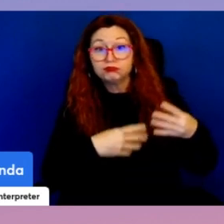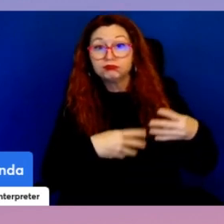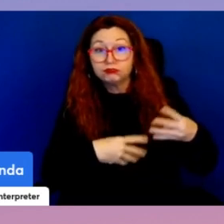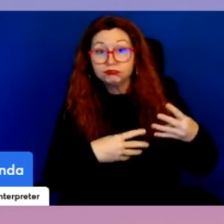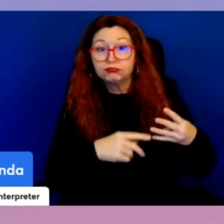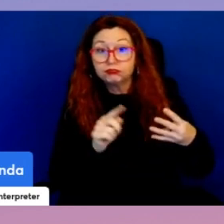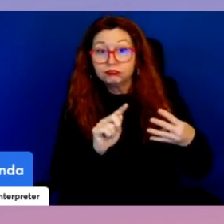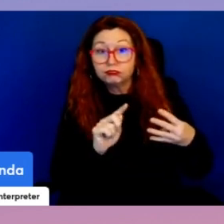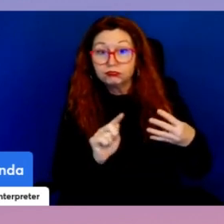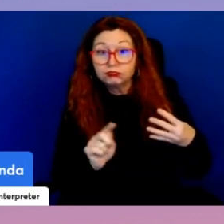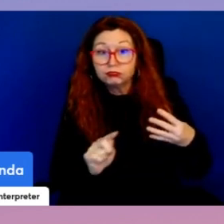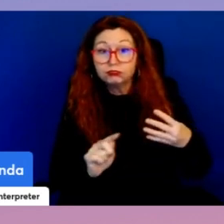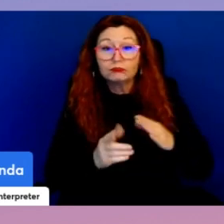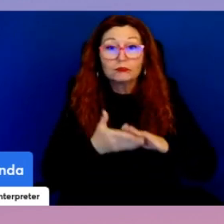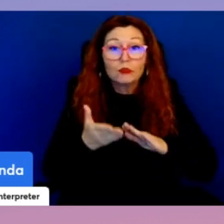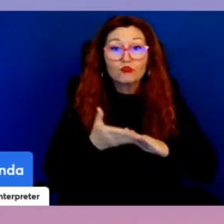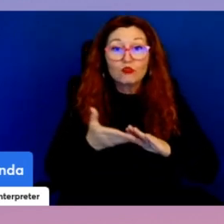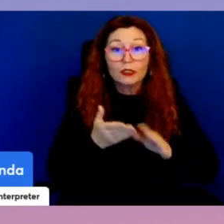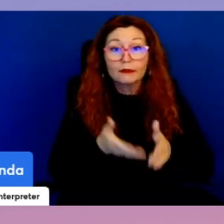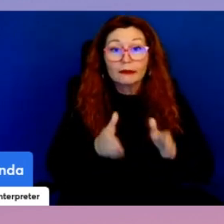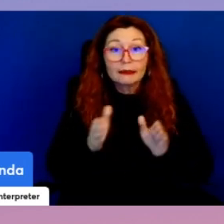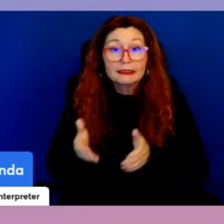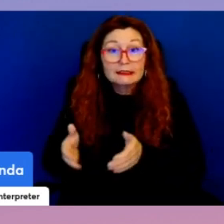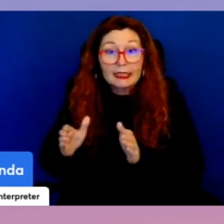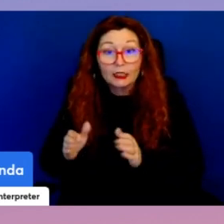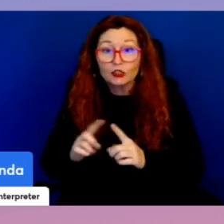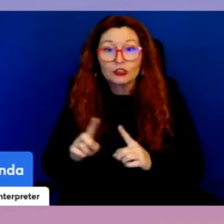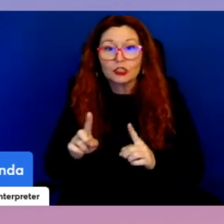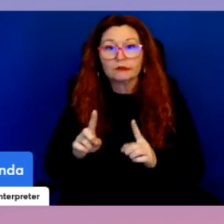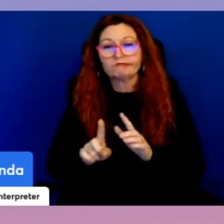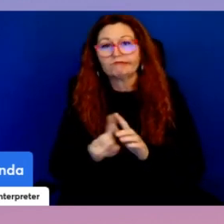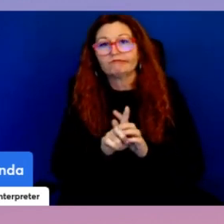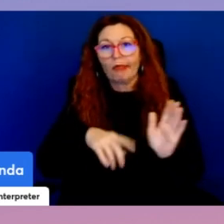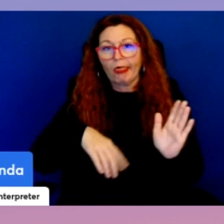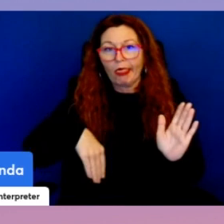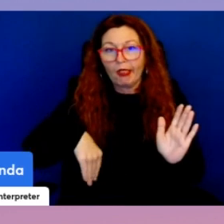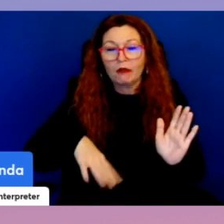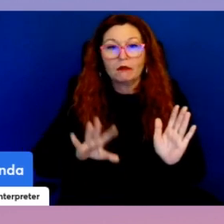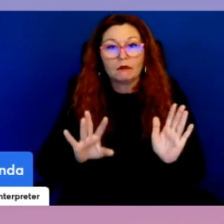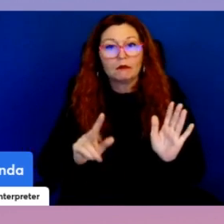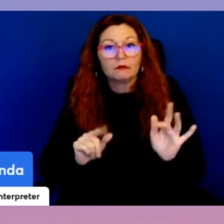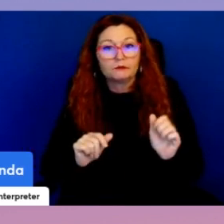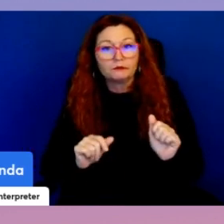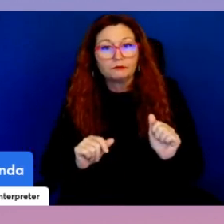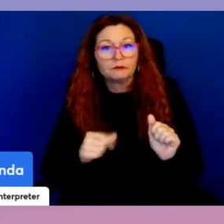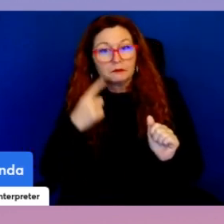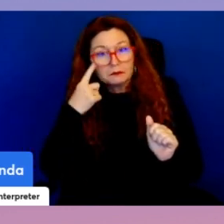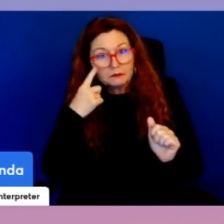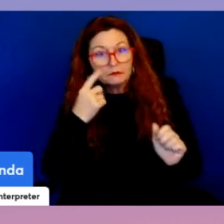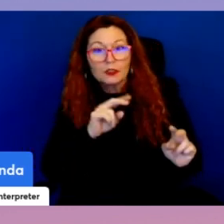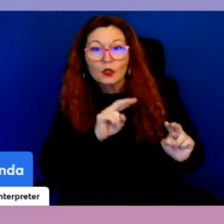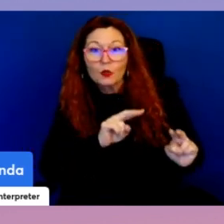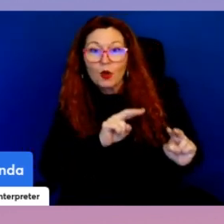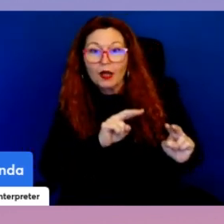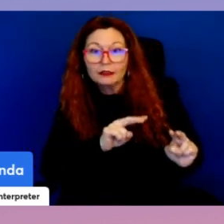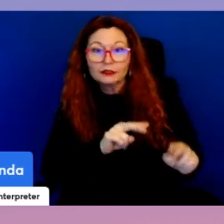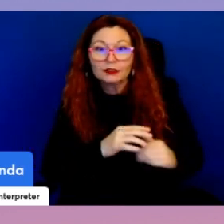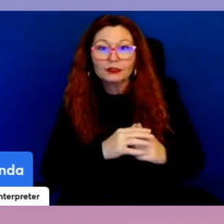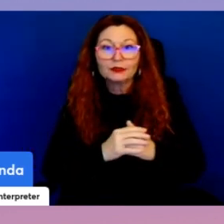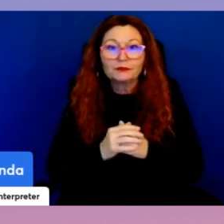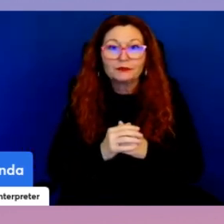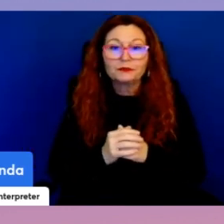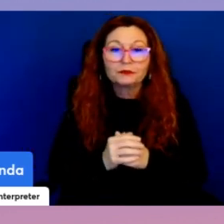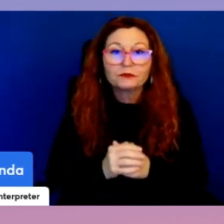running my containers here. They're not quite up yet, so we can do a watch kubectl